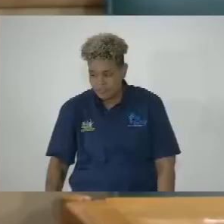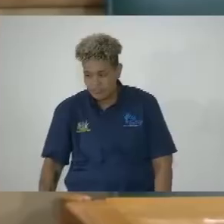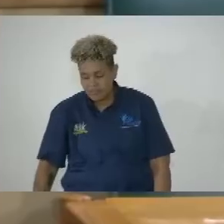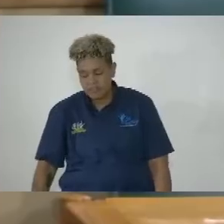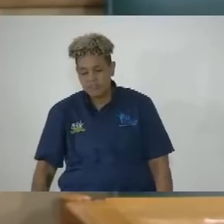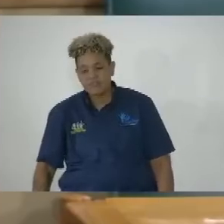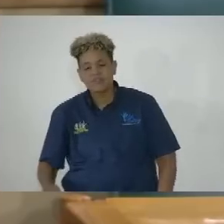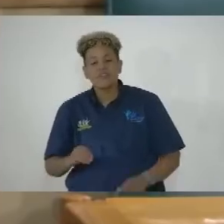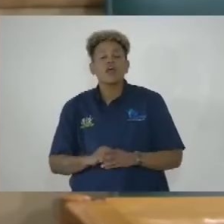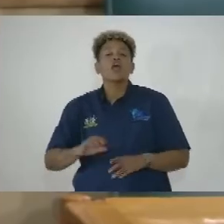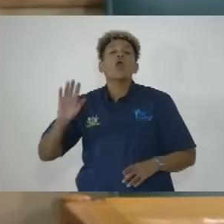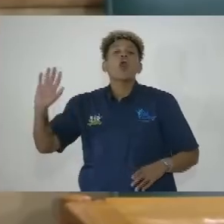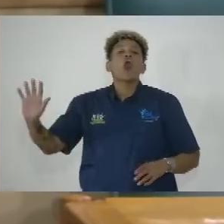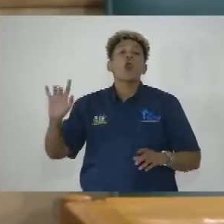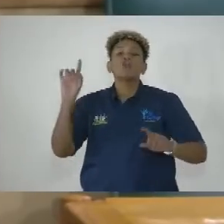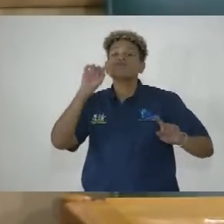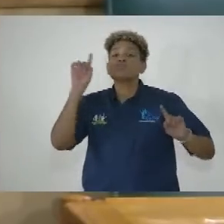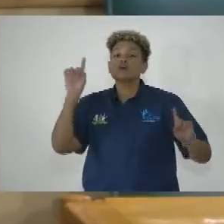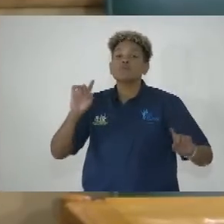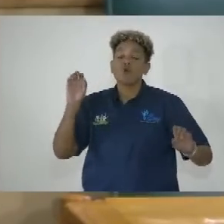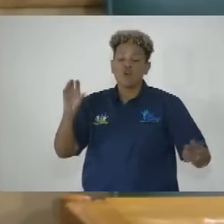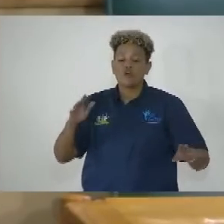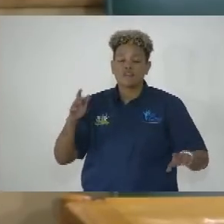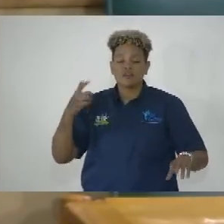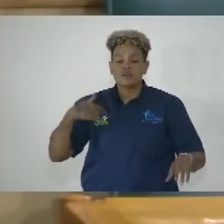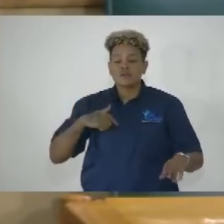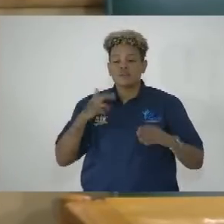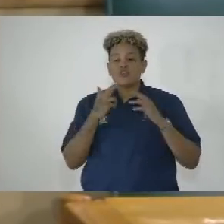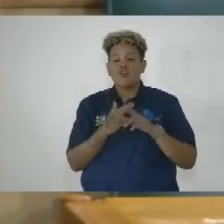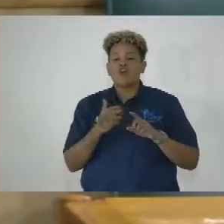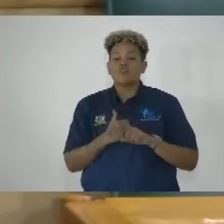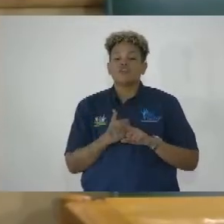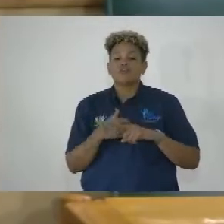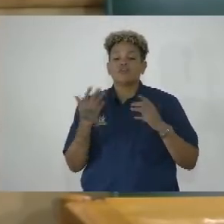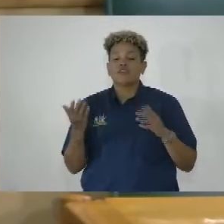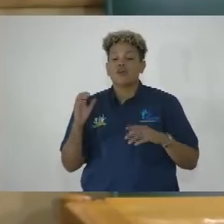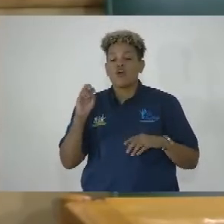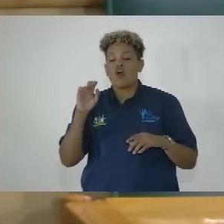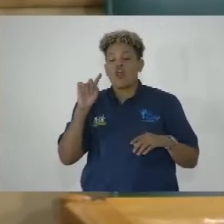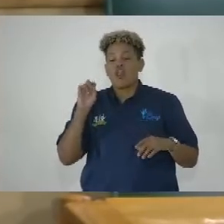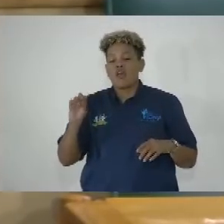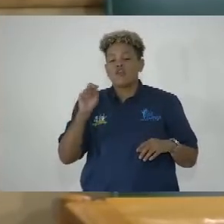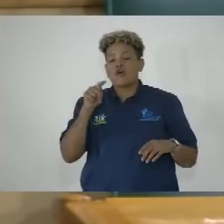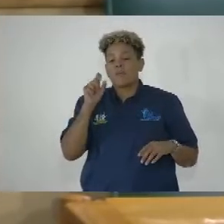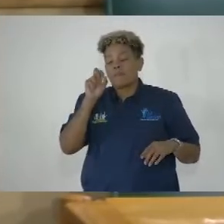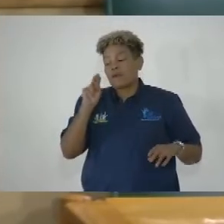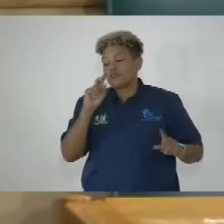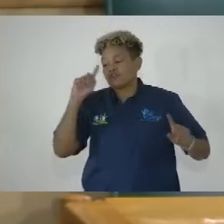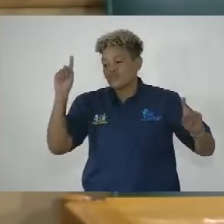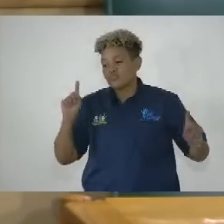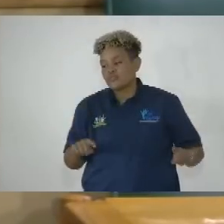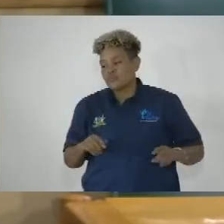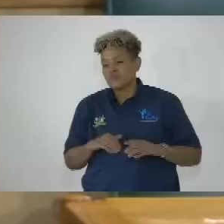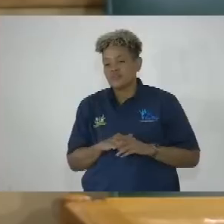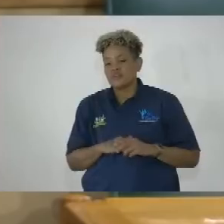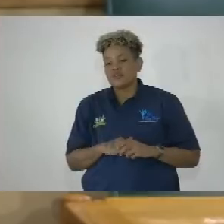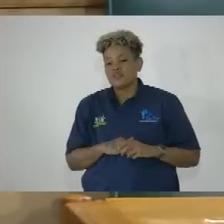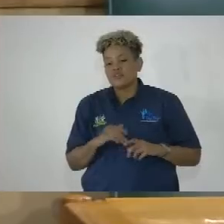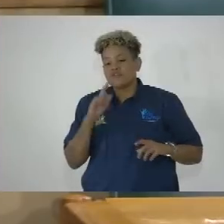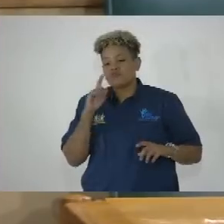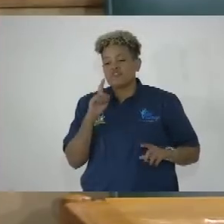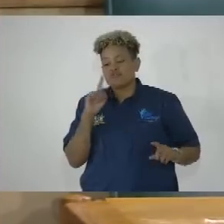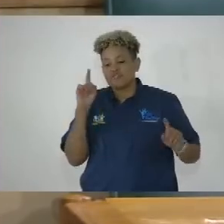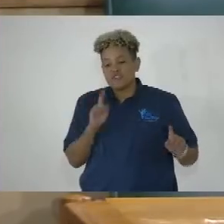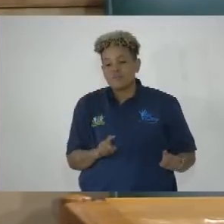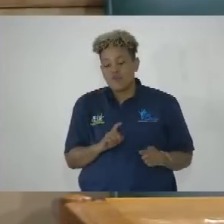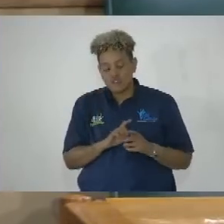in her report, although we refer to it as the Orlando Patterson report. It's really a report